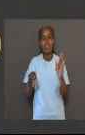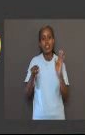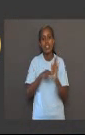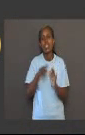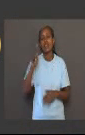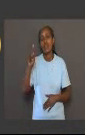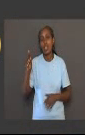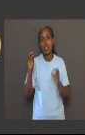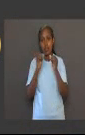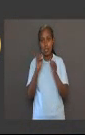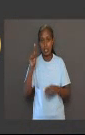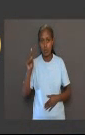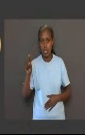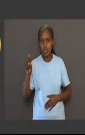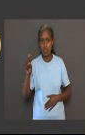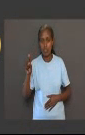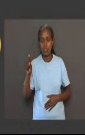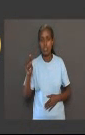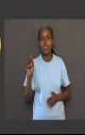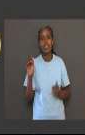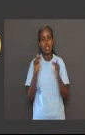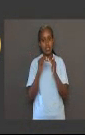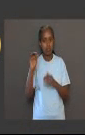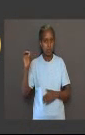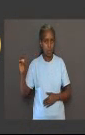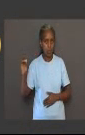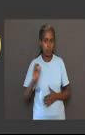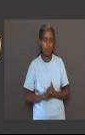-1 plus 1 is 0.